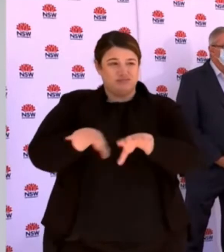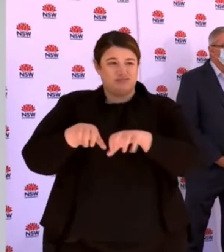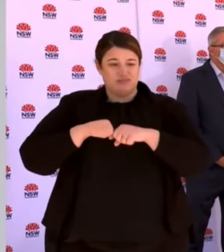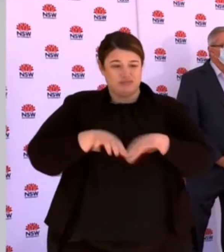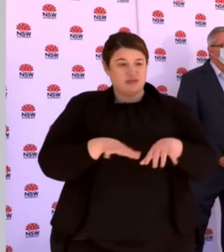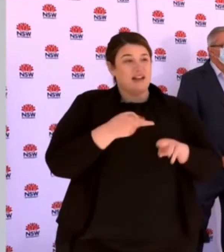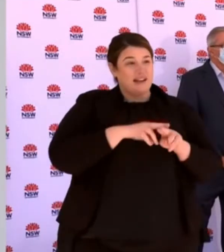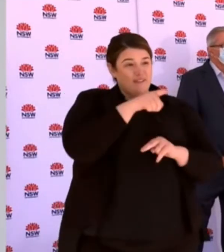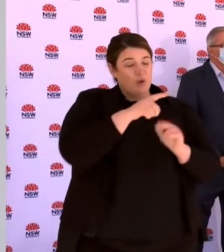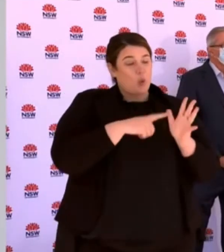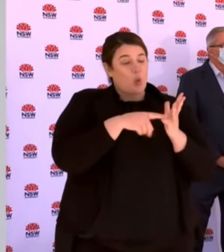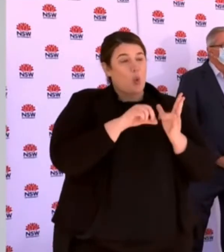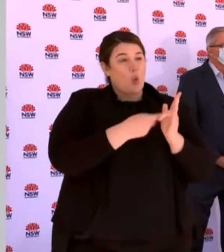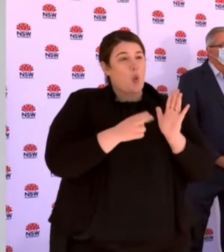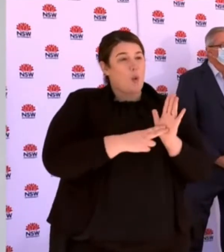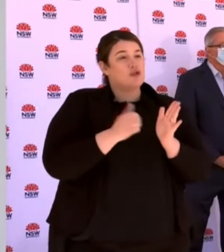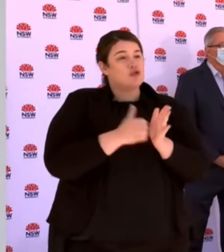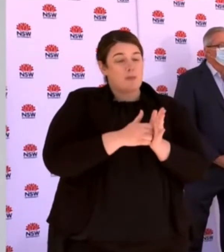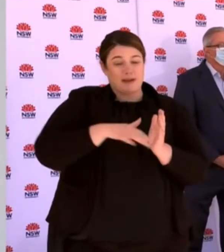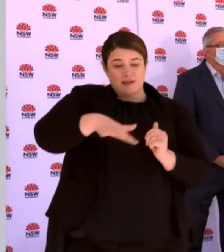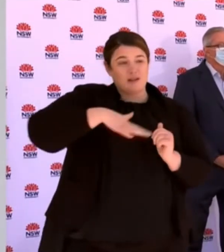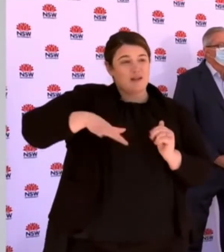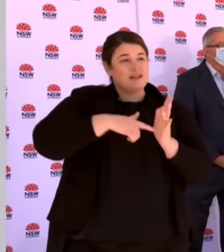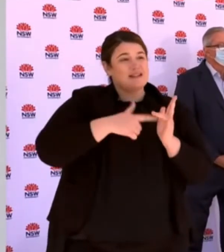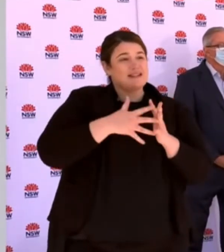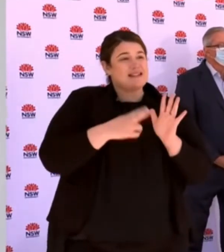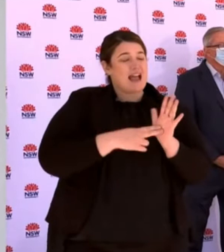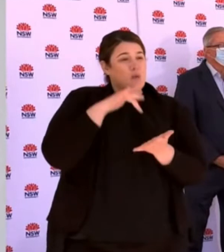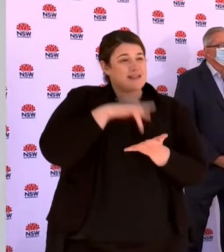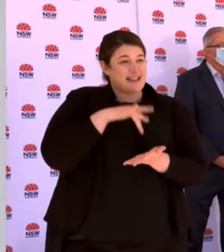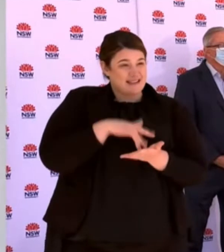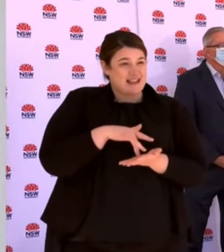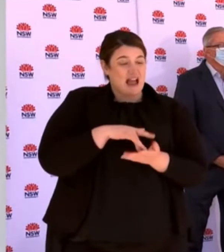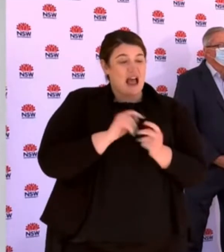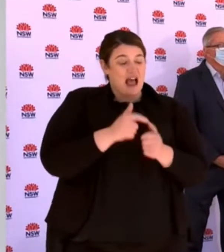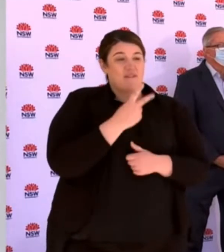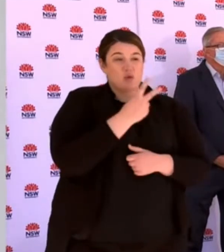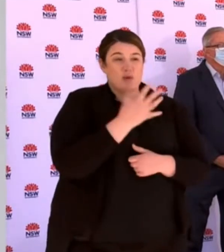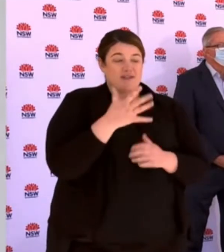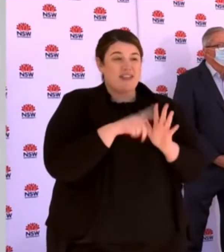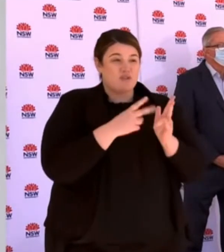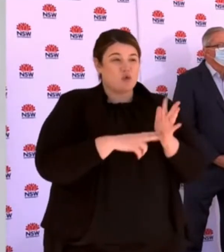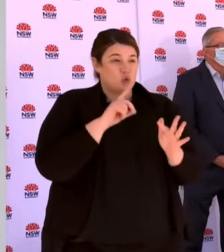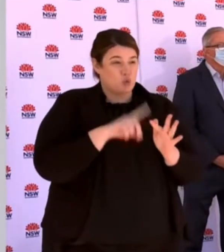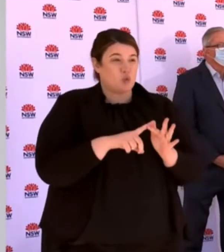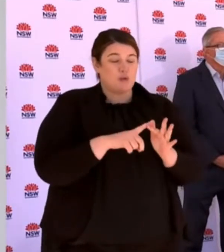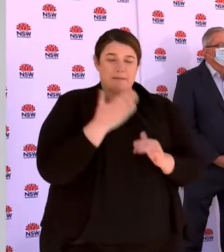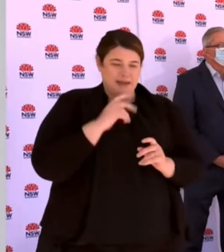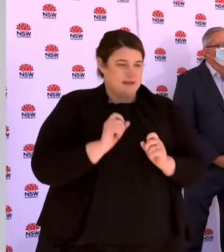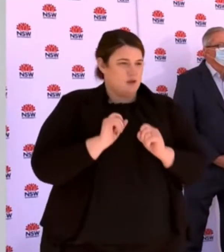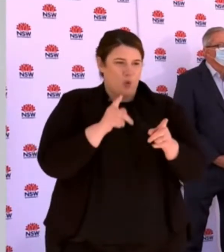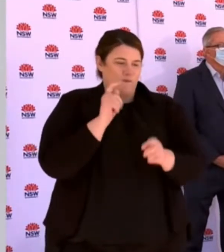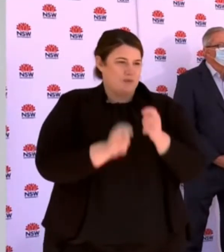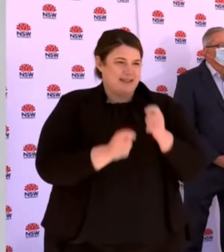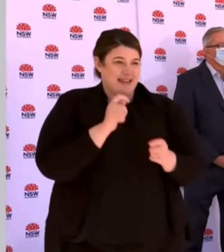advising anyone who visited Auburn Town Centre on or after the 27th of June to get tested for COVID, even if